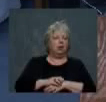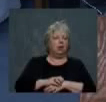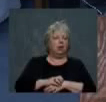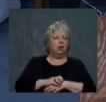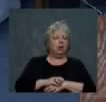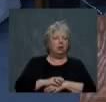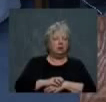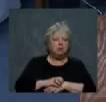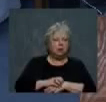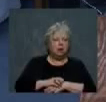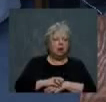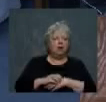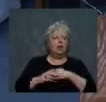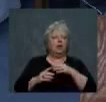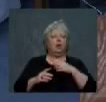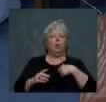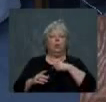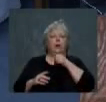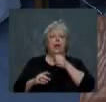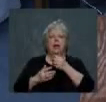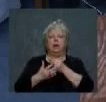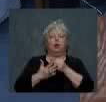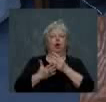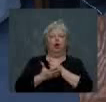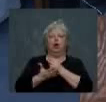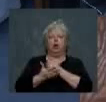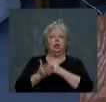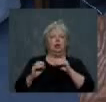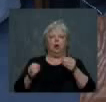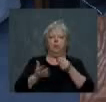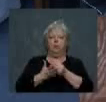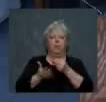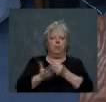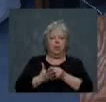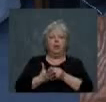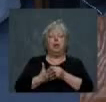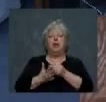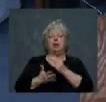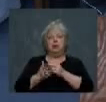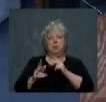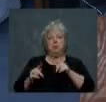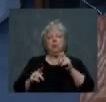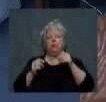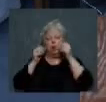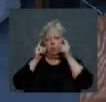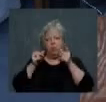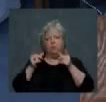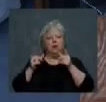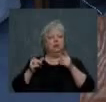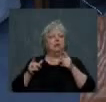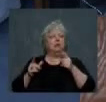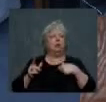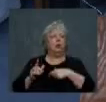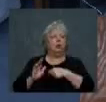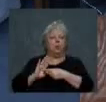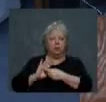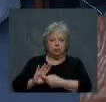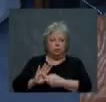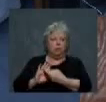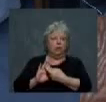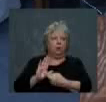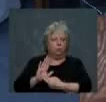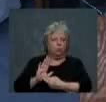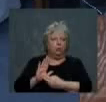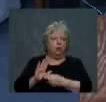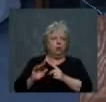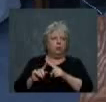houses, because we ain't making no money, like he said. We show the rules, but